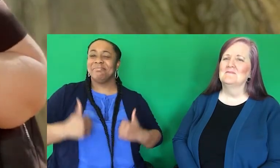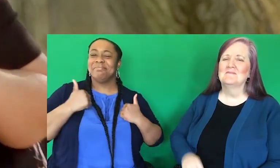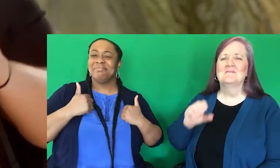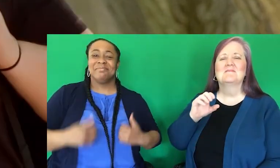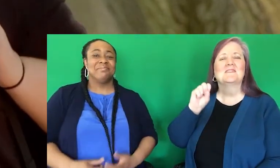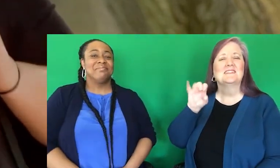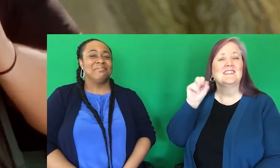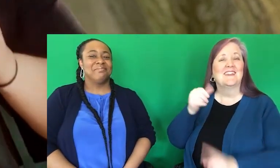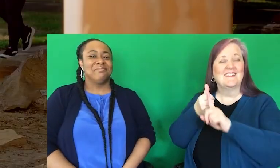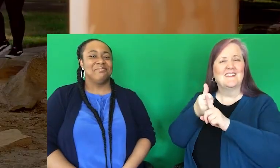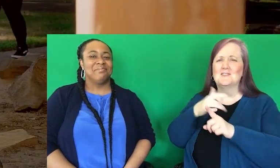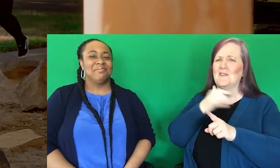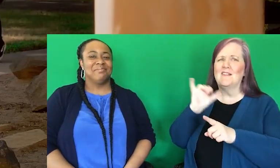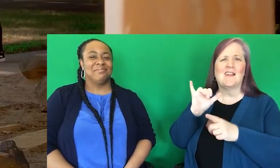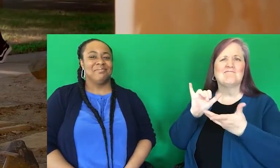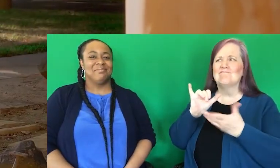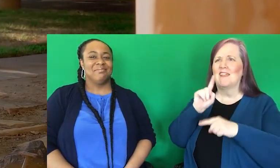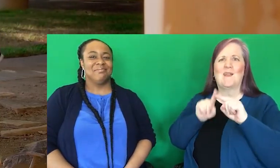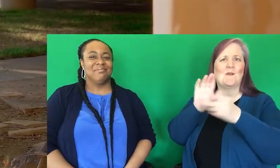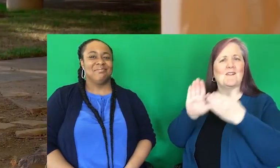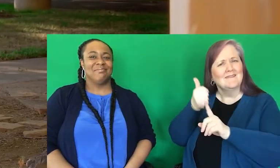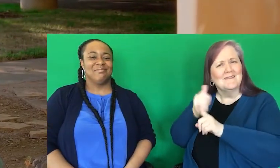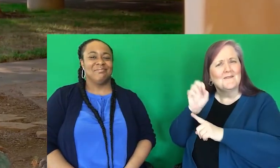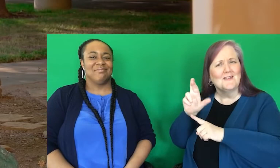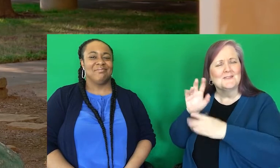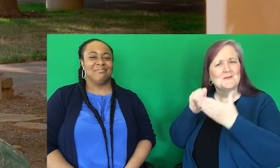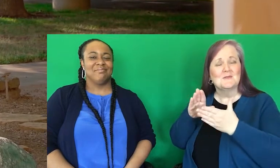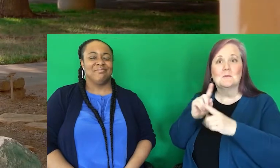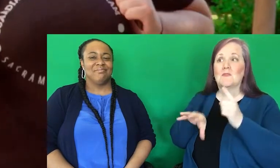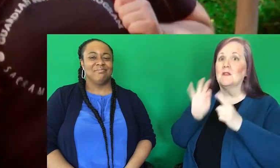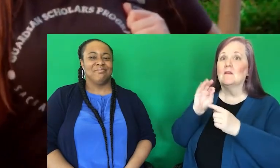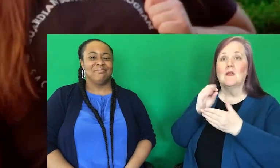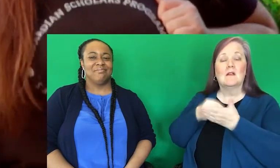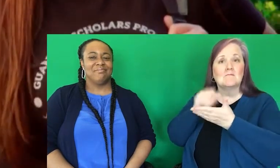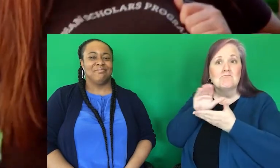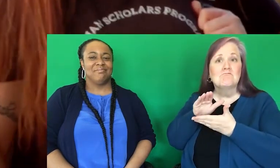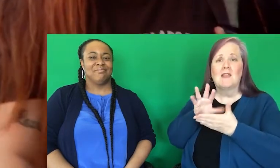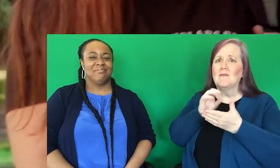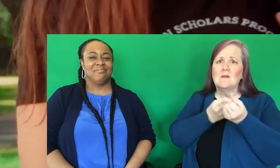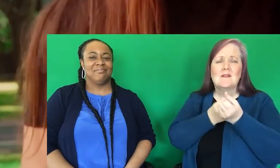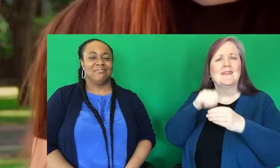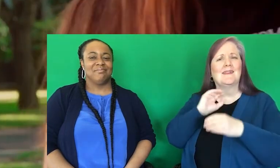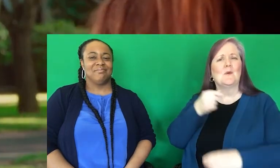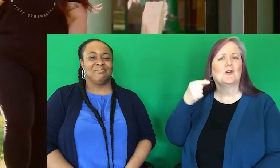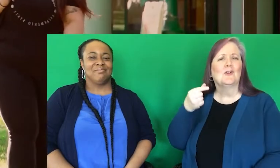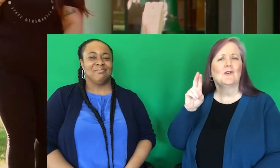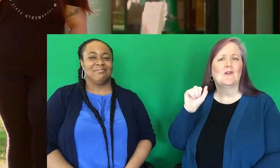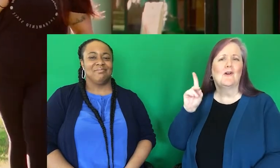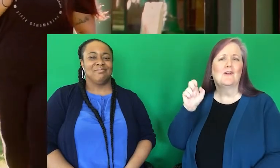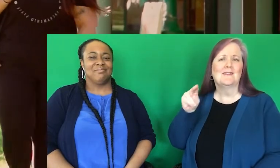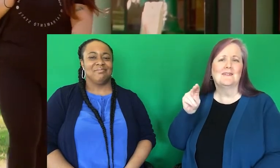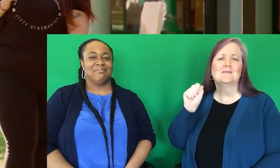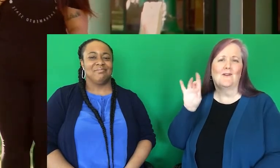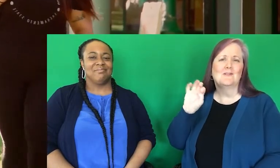Sienna Horita, a former foster youth, thought college was out of her reach, but earned scholarships and found support in Sac State's